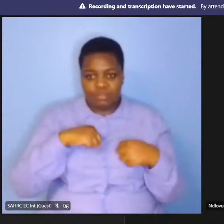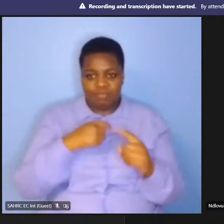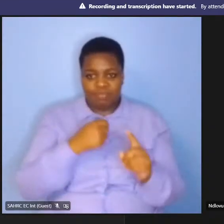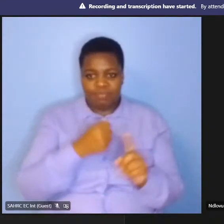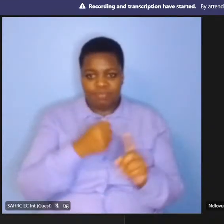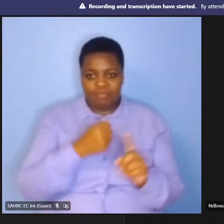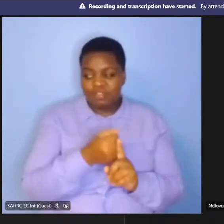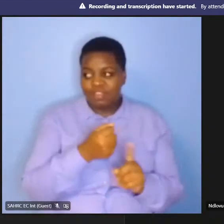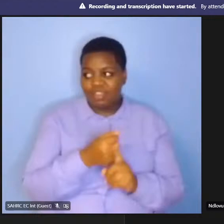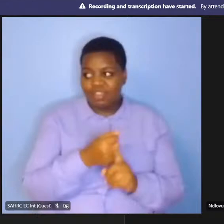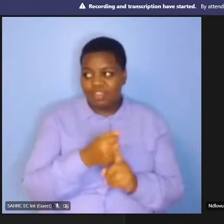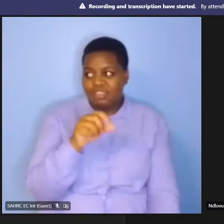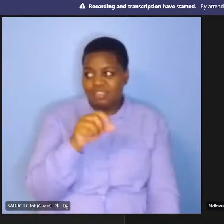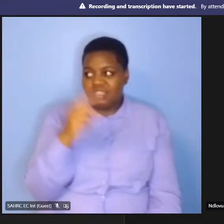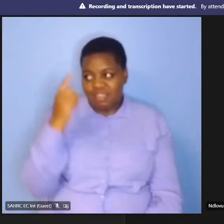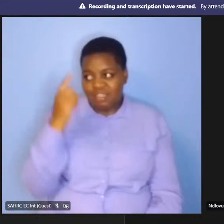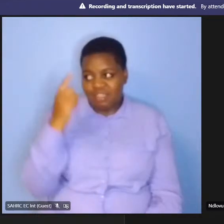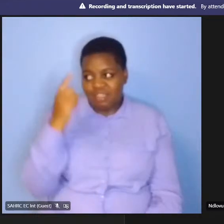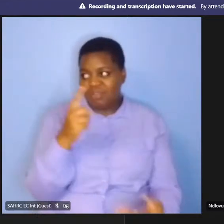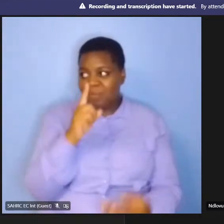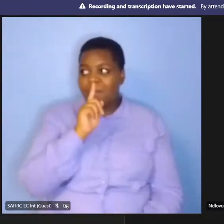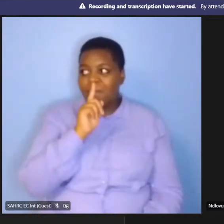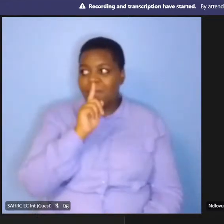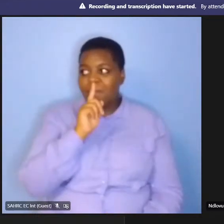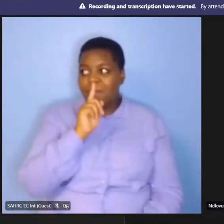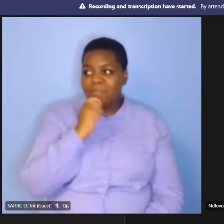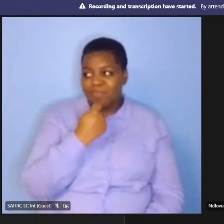think you are muted. I can see.